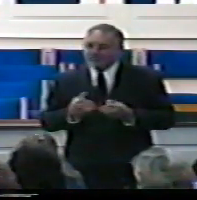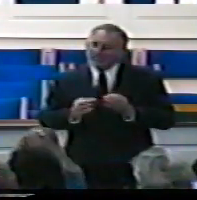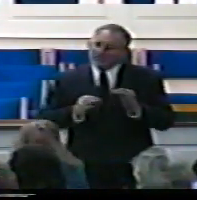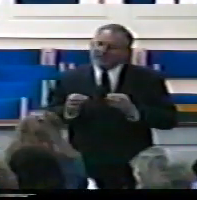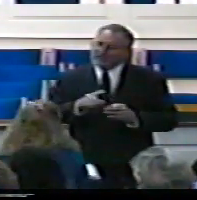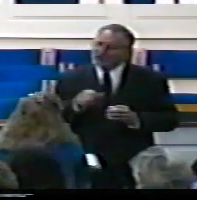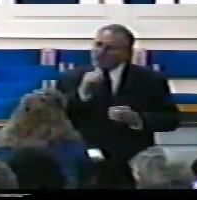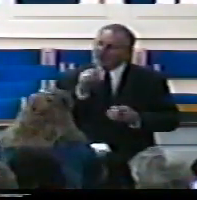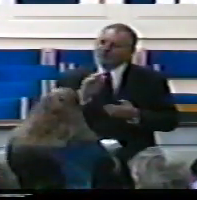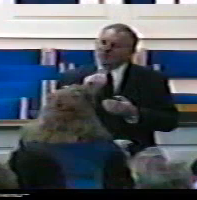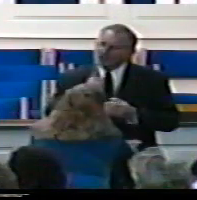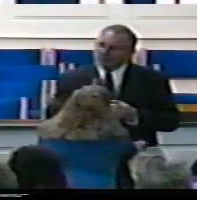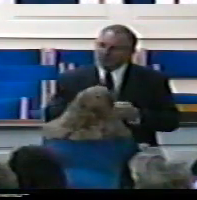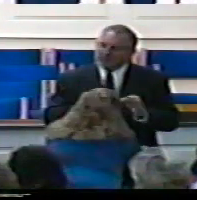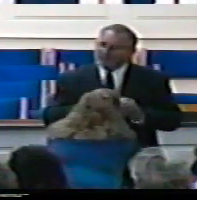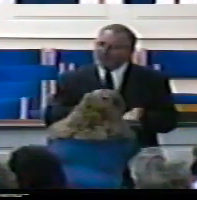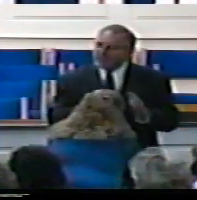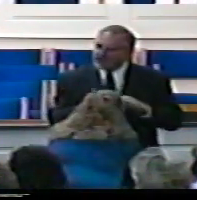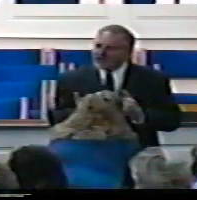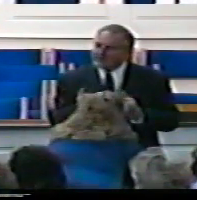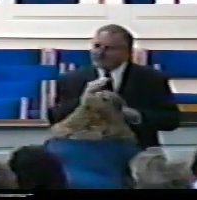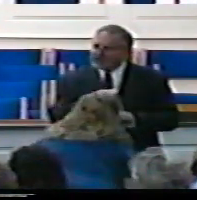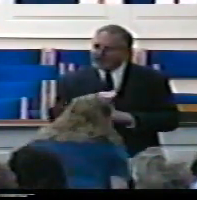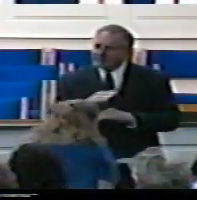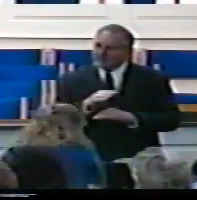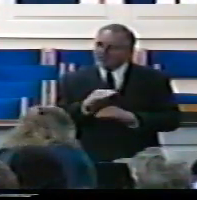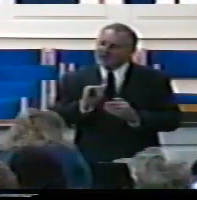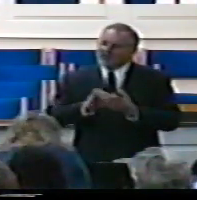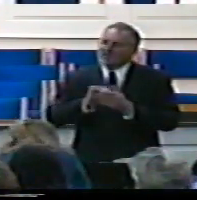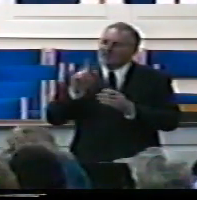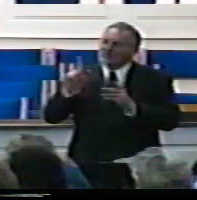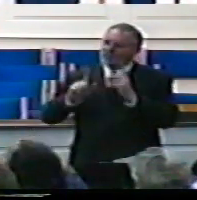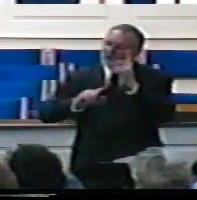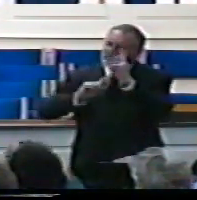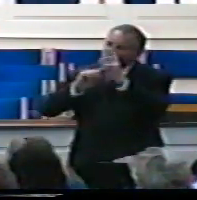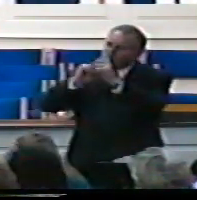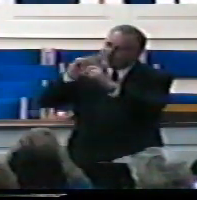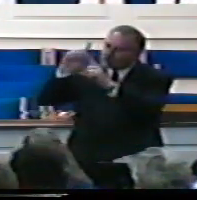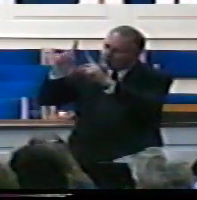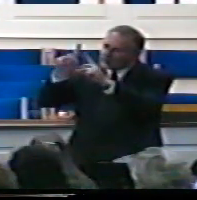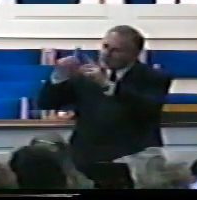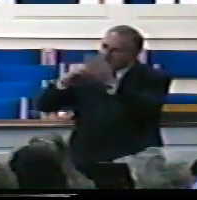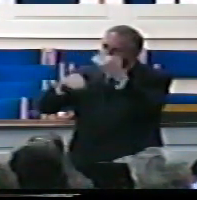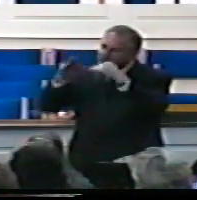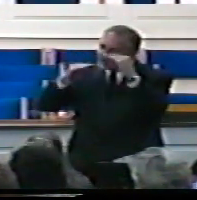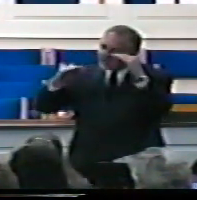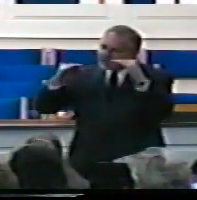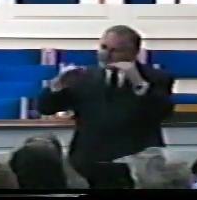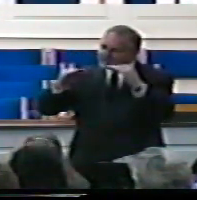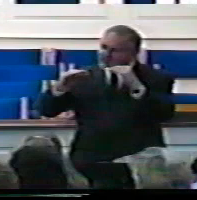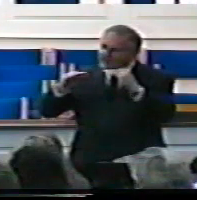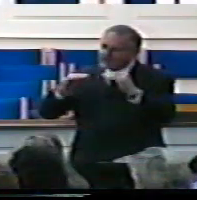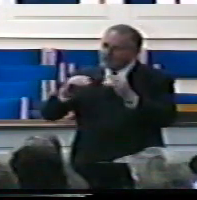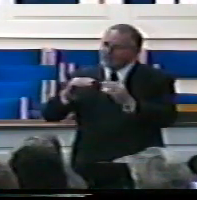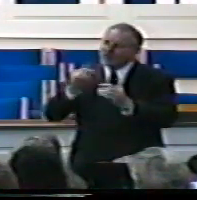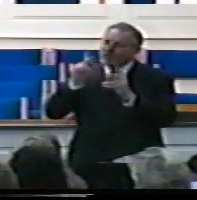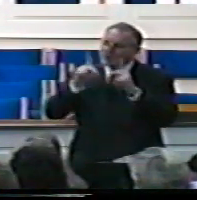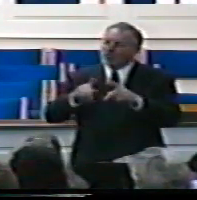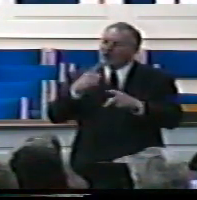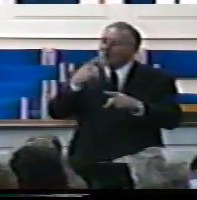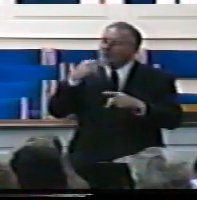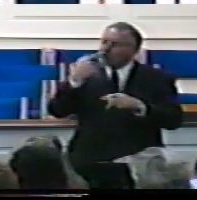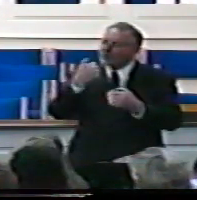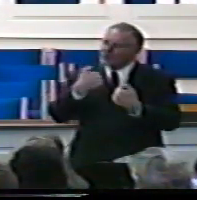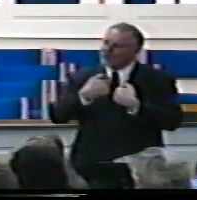you go to heaven. I didn't ask you if you're a member of a church. I want to know if you don't know Christ tonight. He hath the Son, hath the life. Would you come and